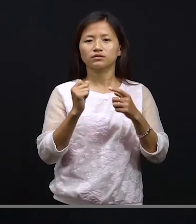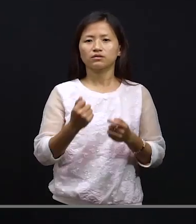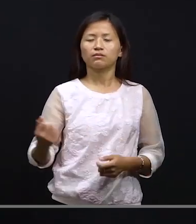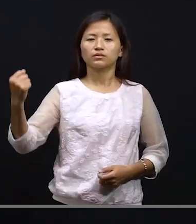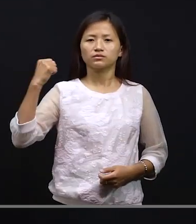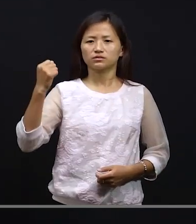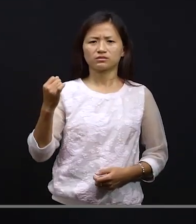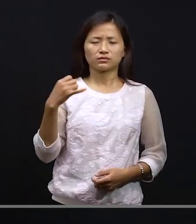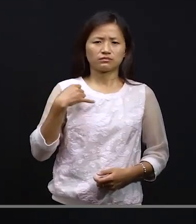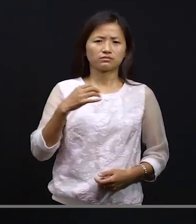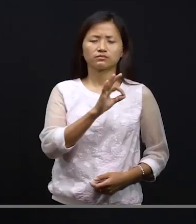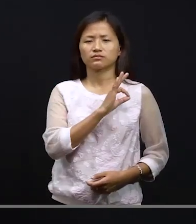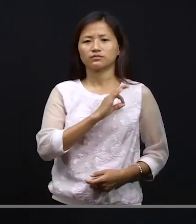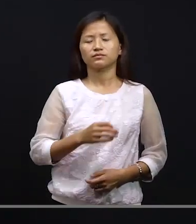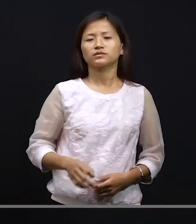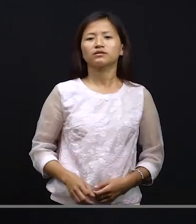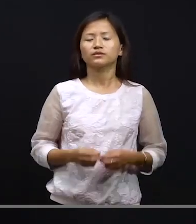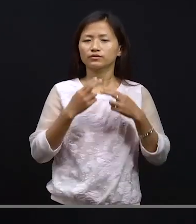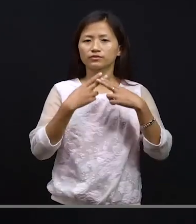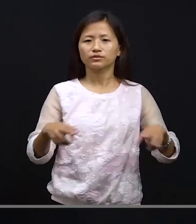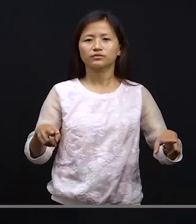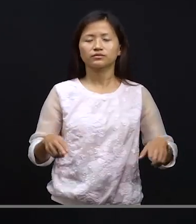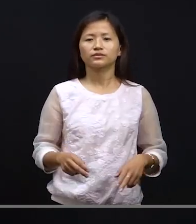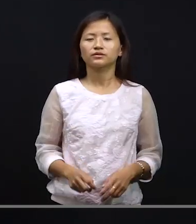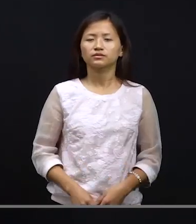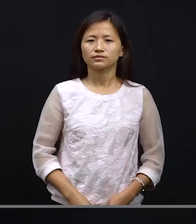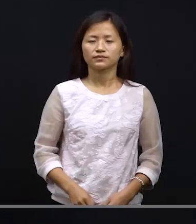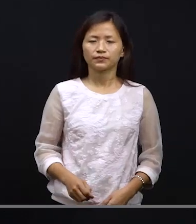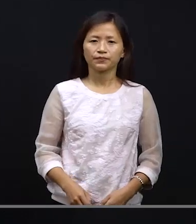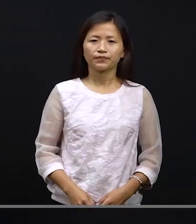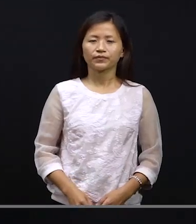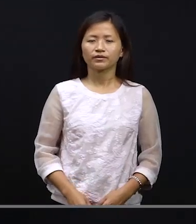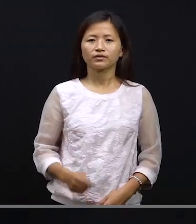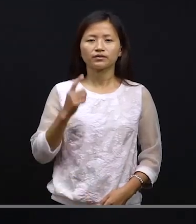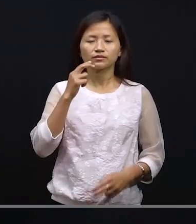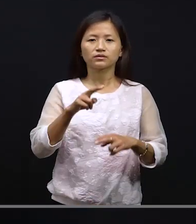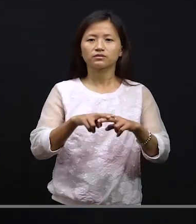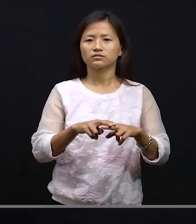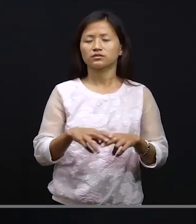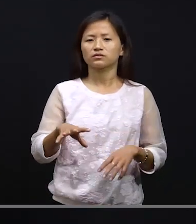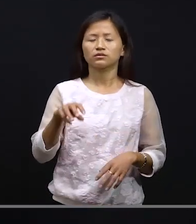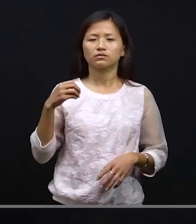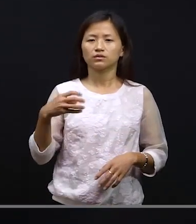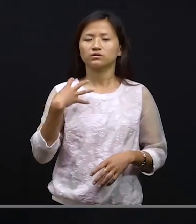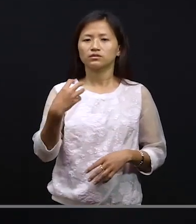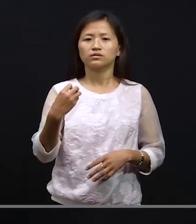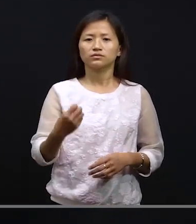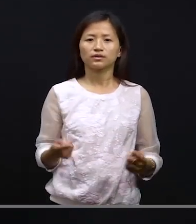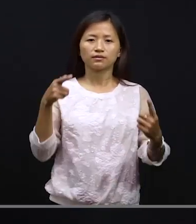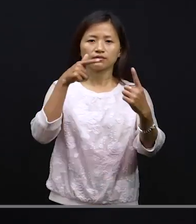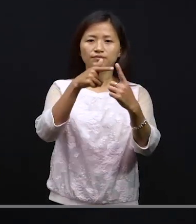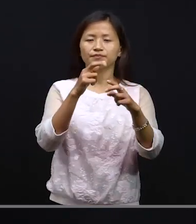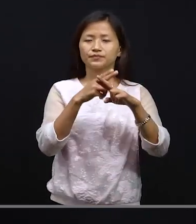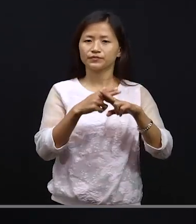as long as he do not have his freedom. I repeat, he did not want to have power as long as he does not attain